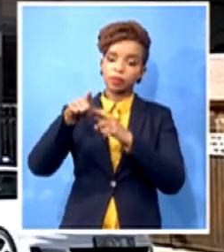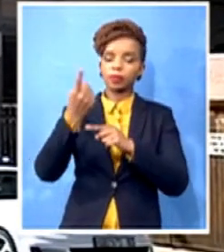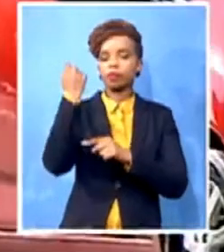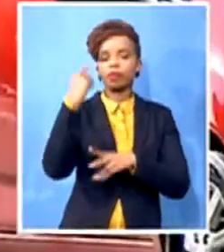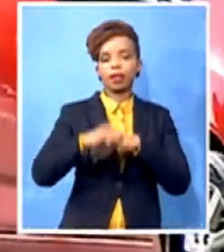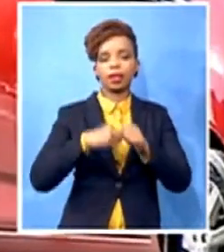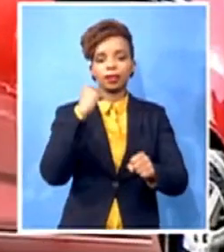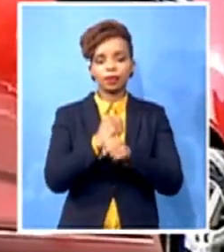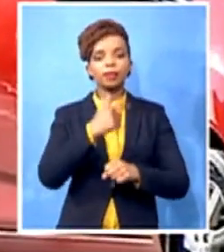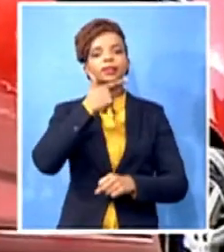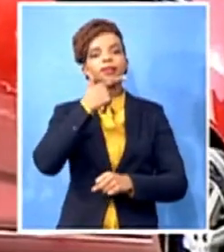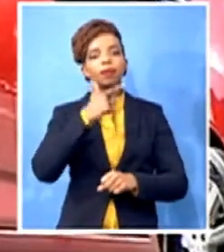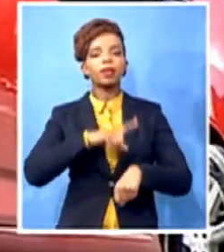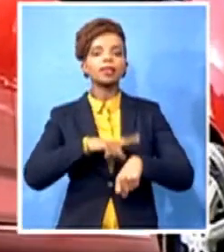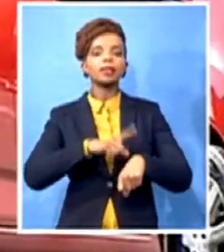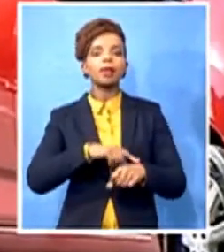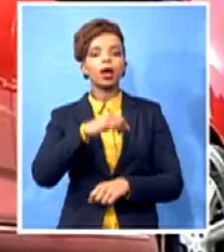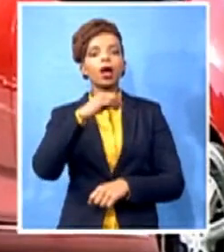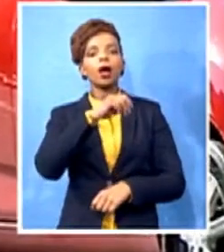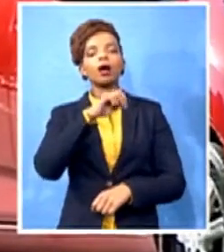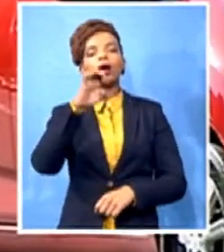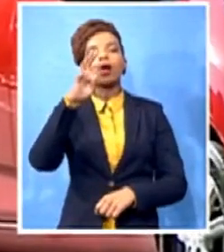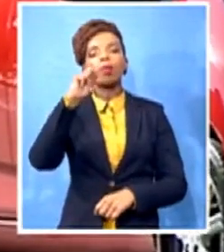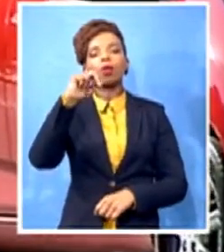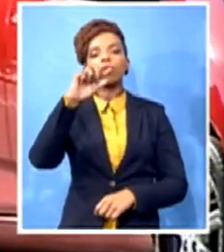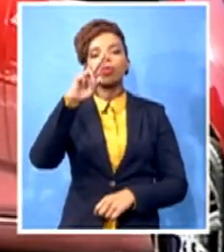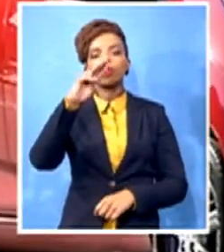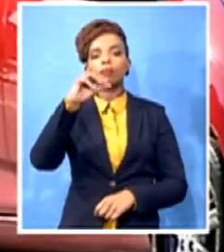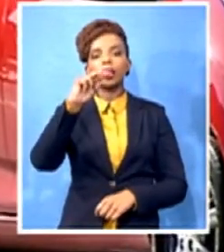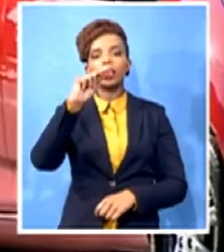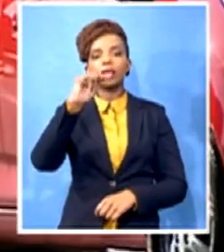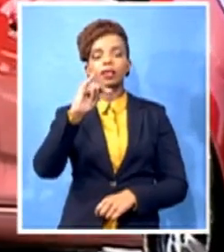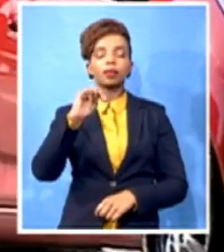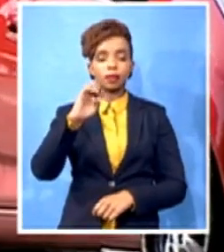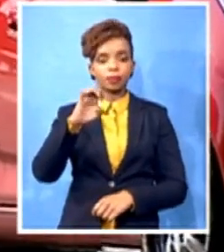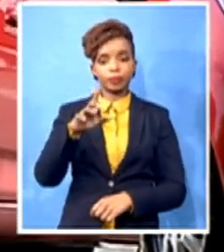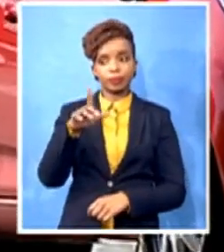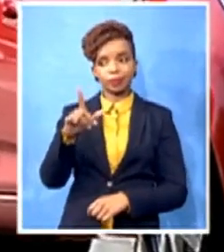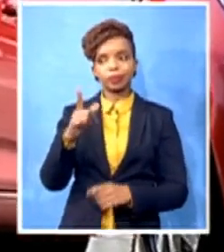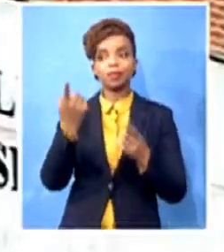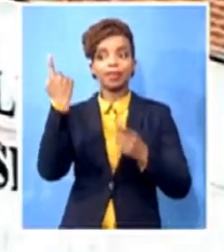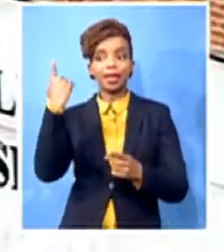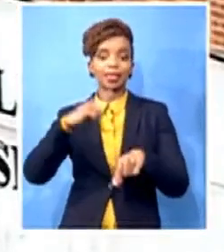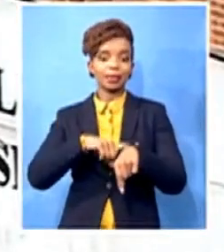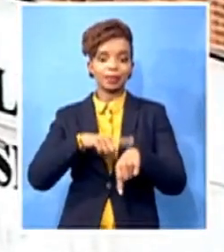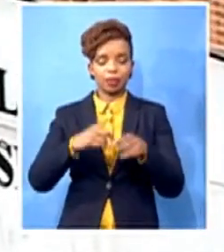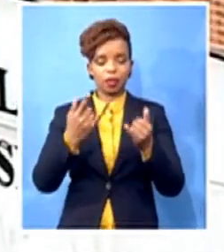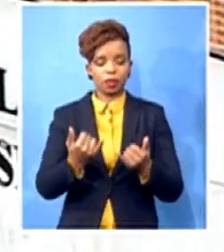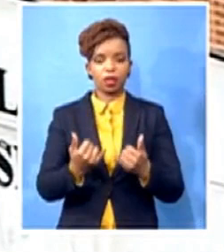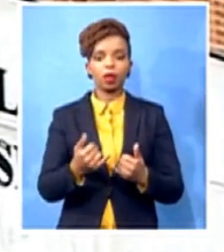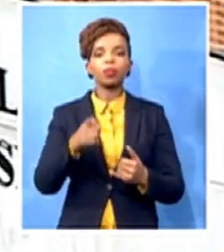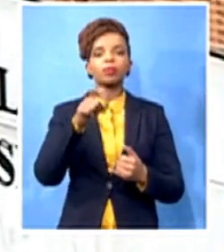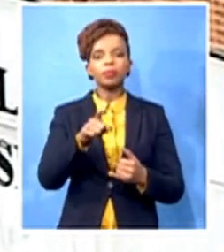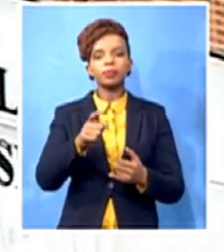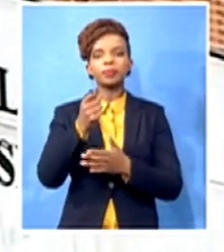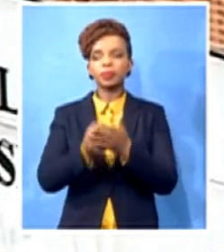of no confidence. Since then and now, the coalition and the leadership in this metro has not been able to elect a mayor because